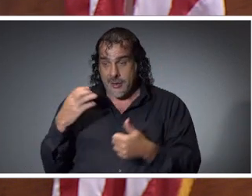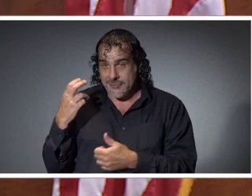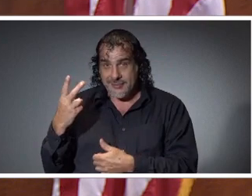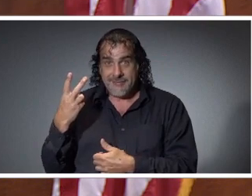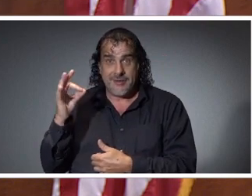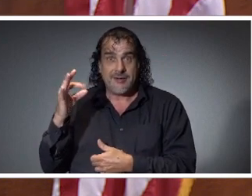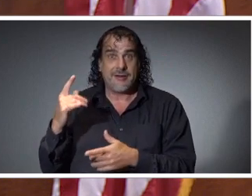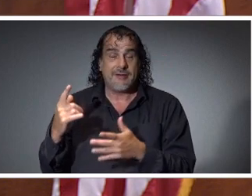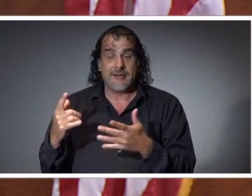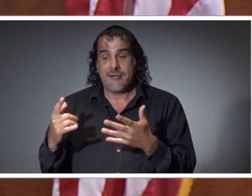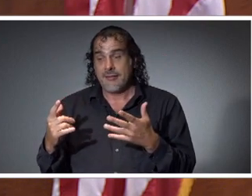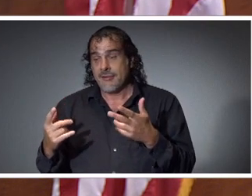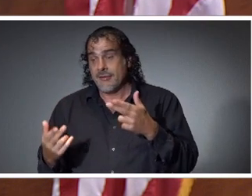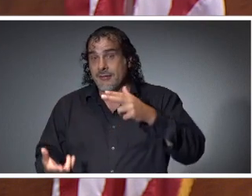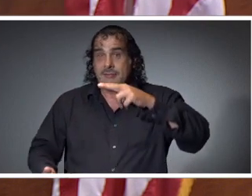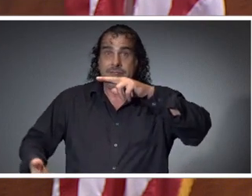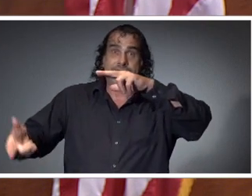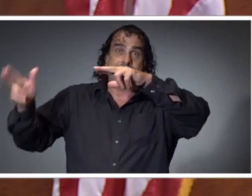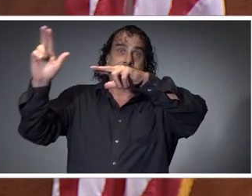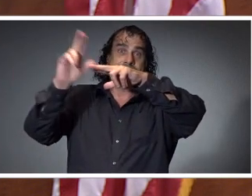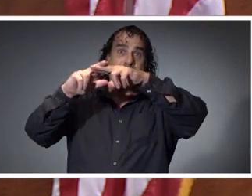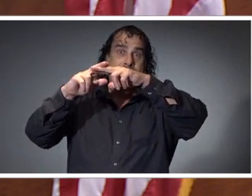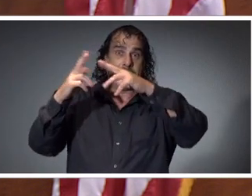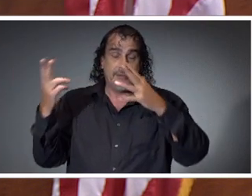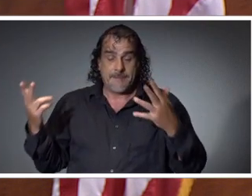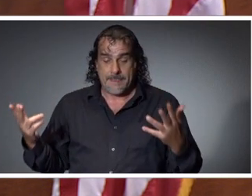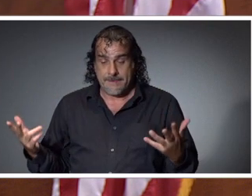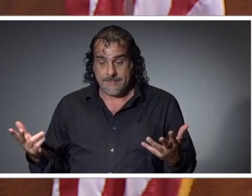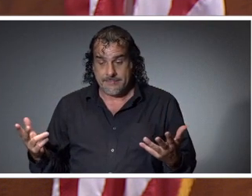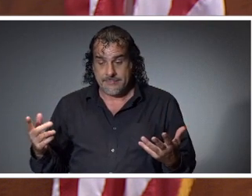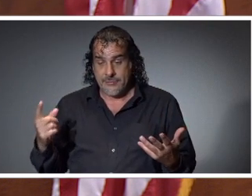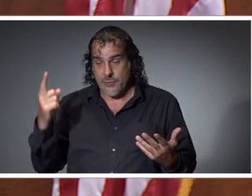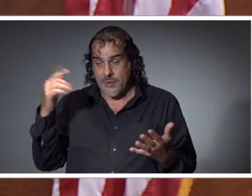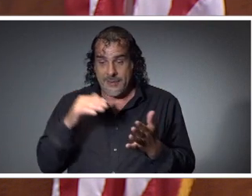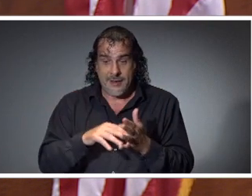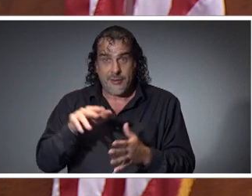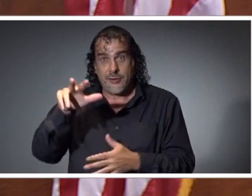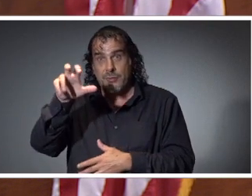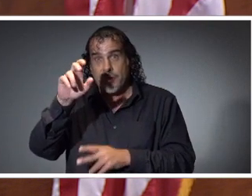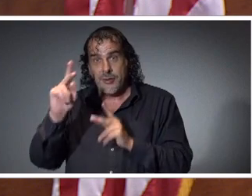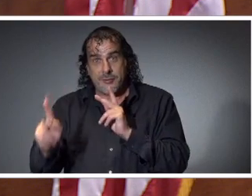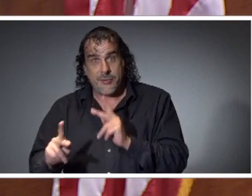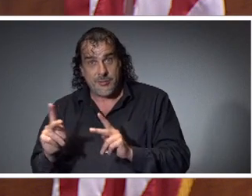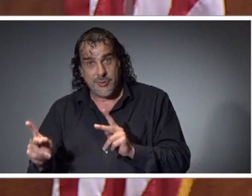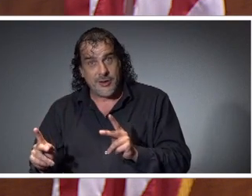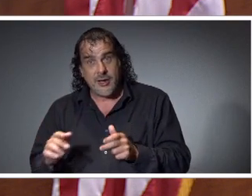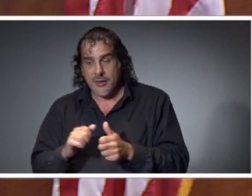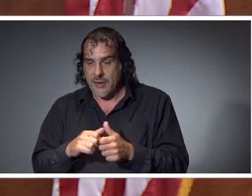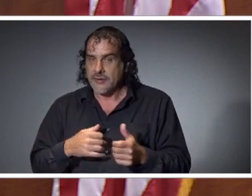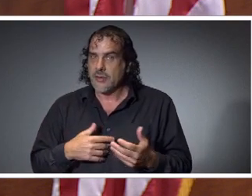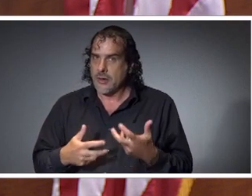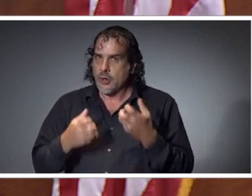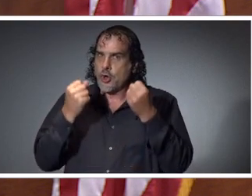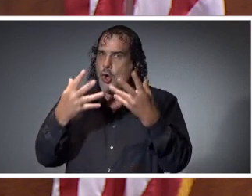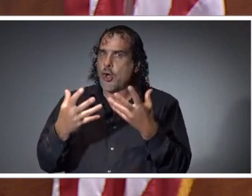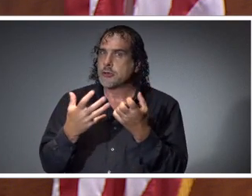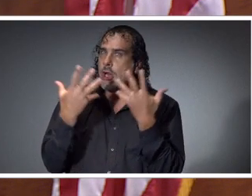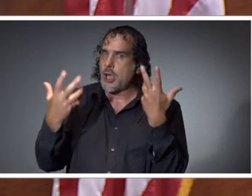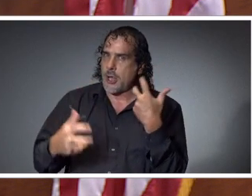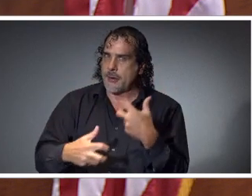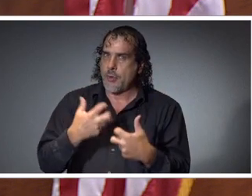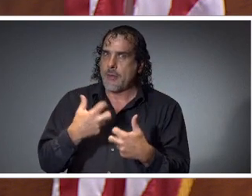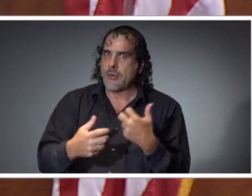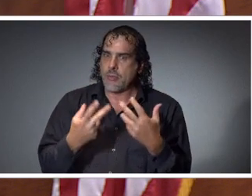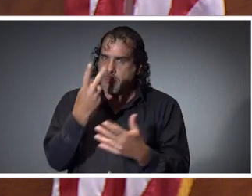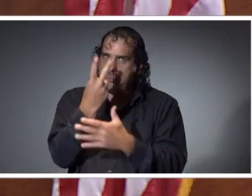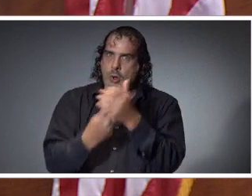numbers of patients in the 12 to 1300 range. That's going to be really problematic. So what do we do to deal